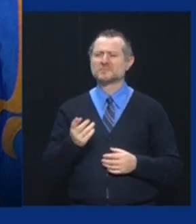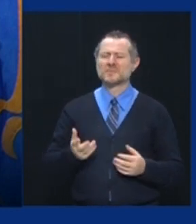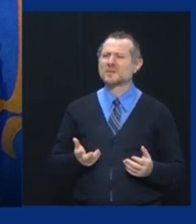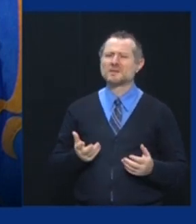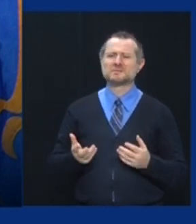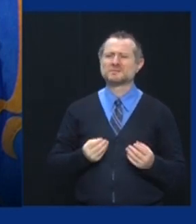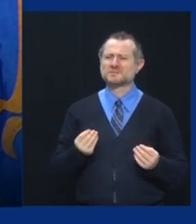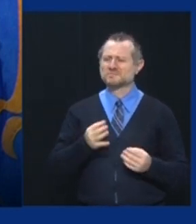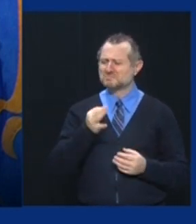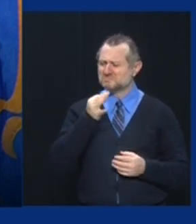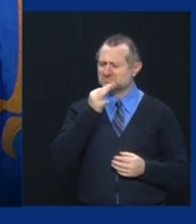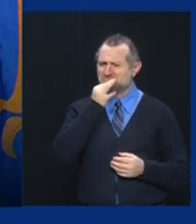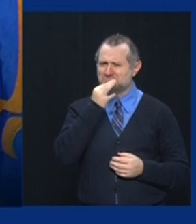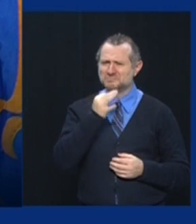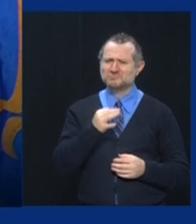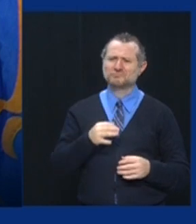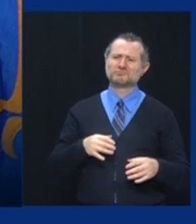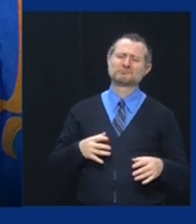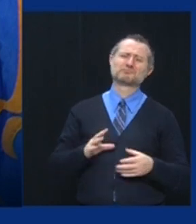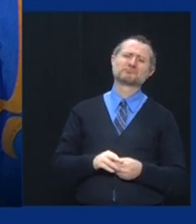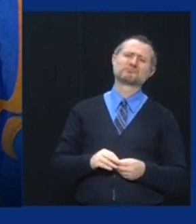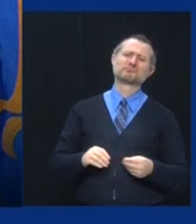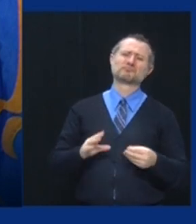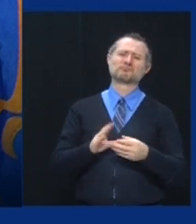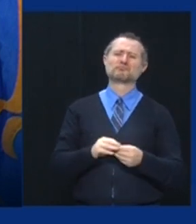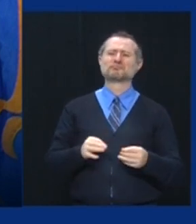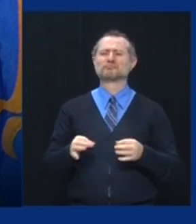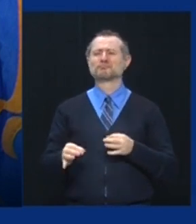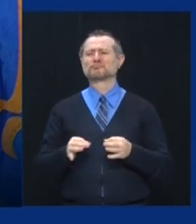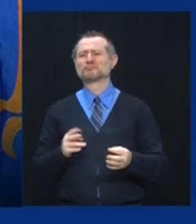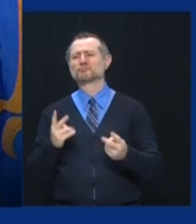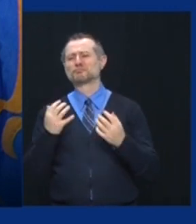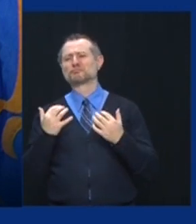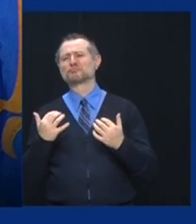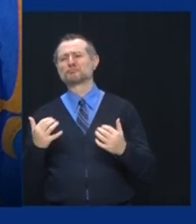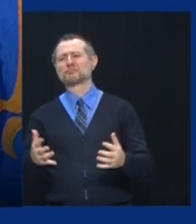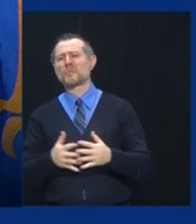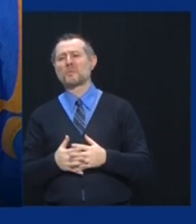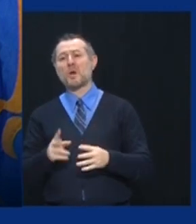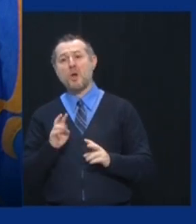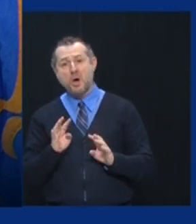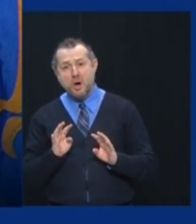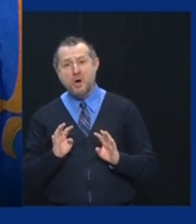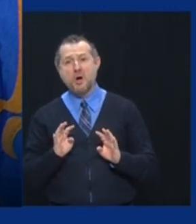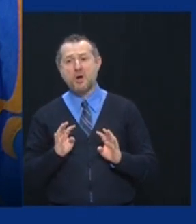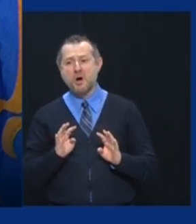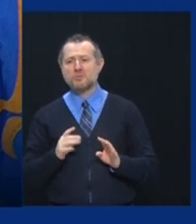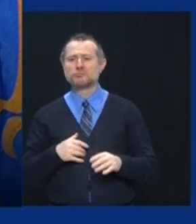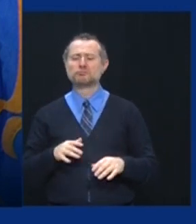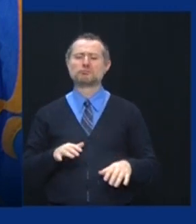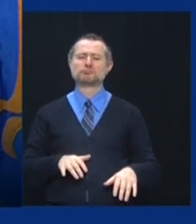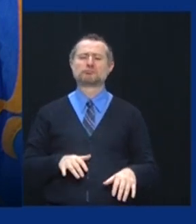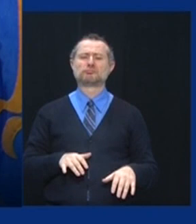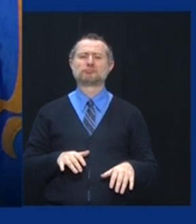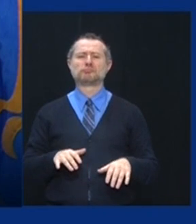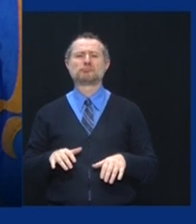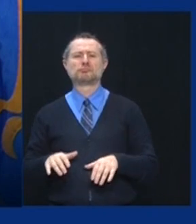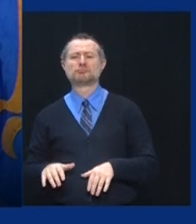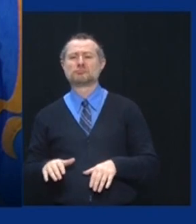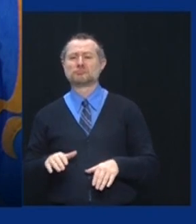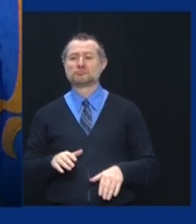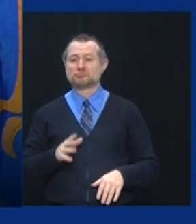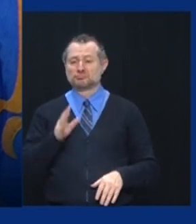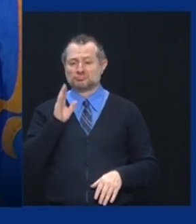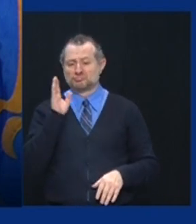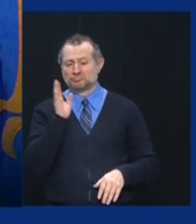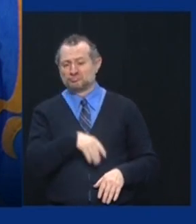people your lack of action, your negligence, your